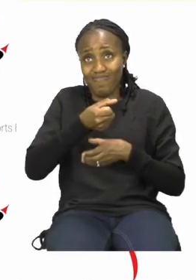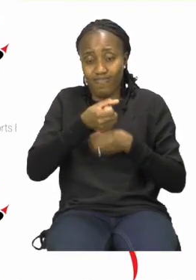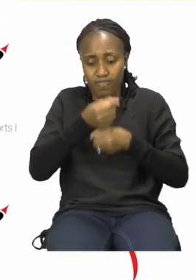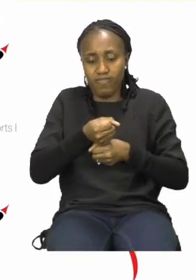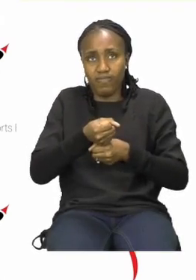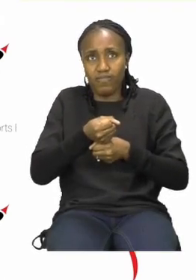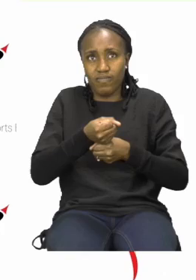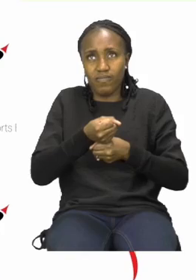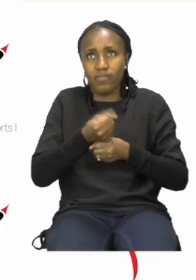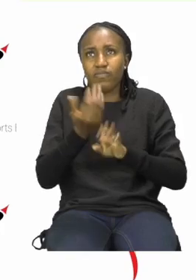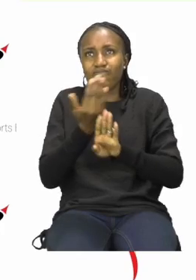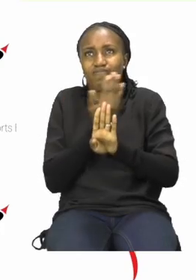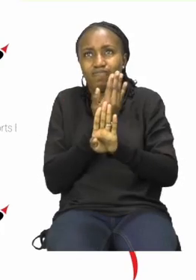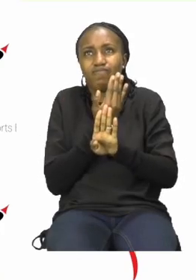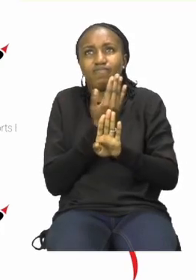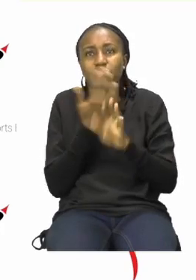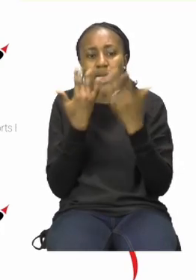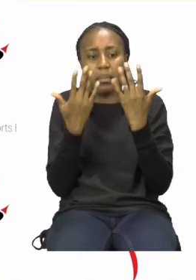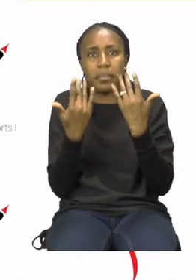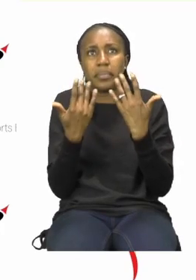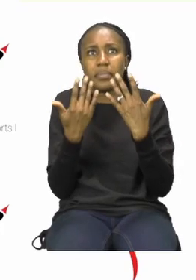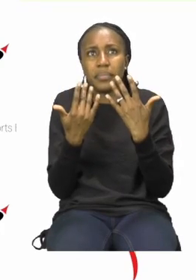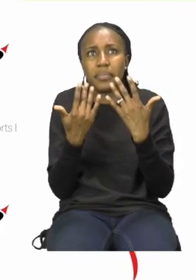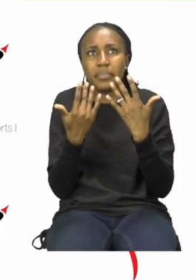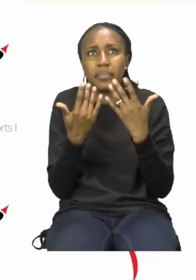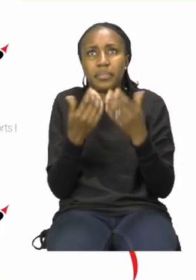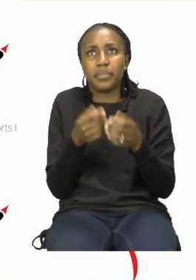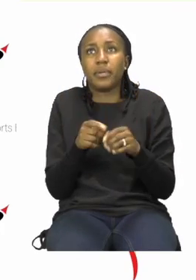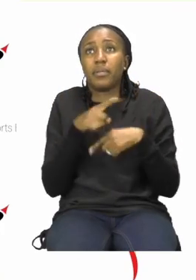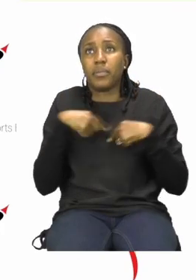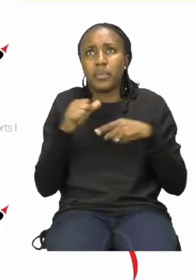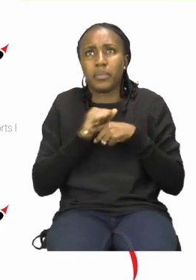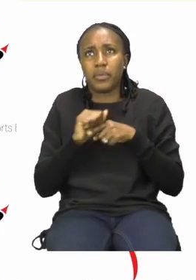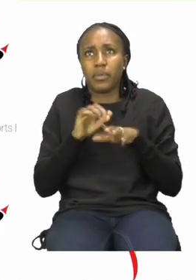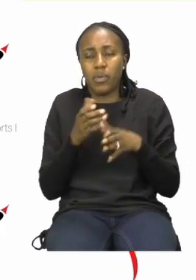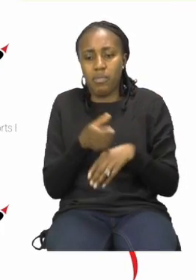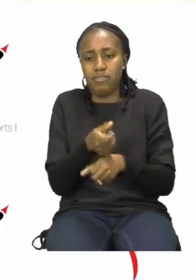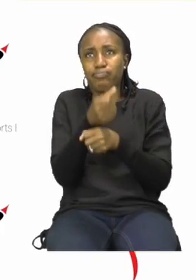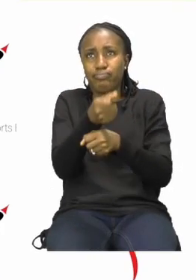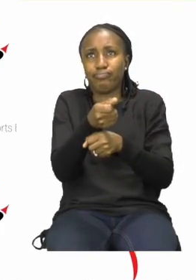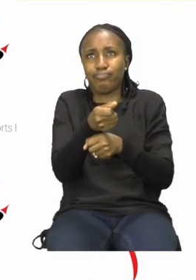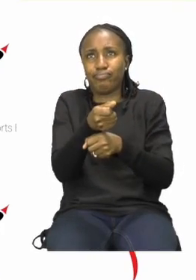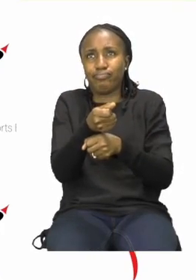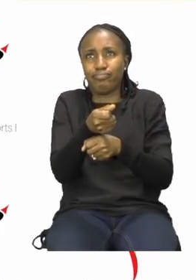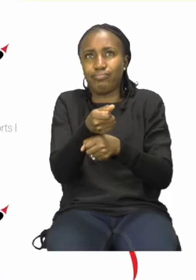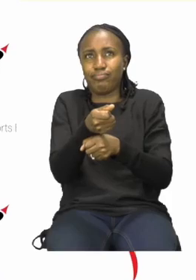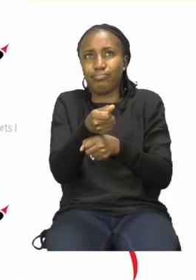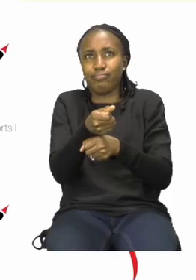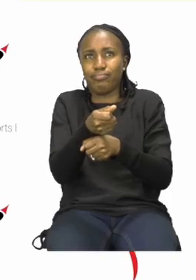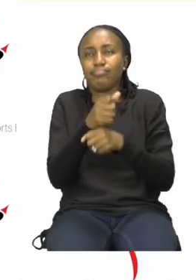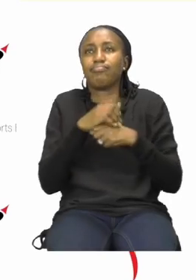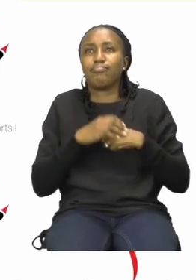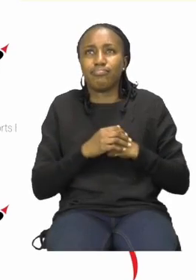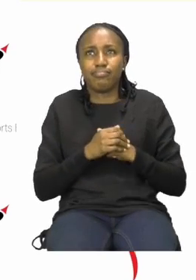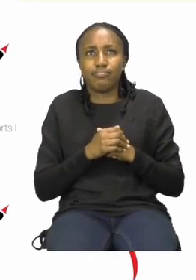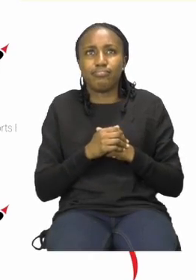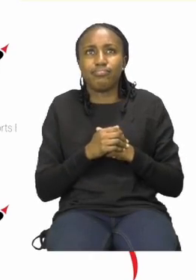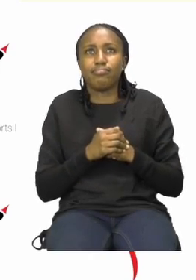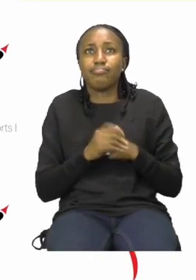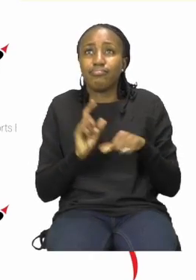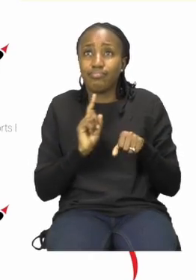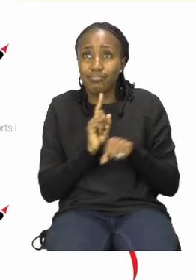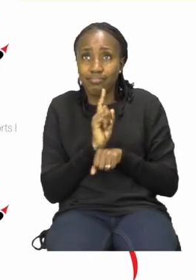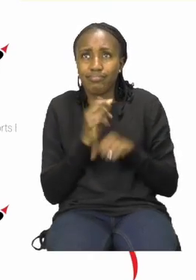hand protection, and this is the way that we use the sword. So we start from